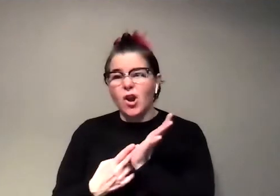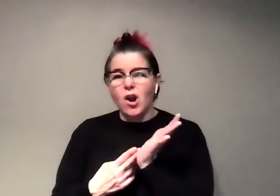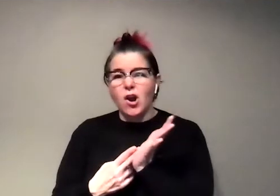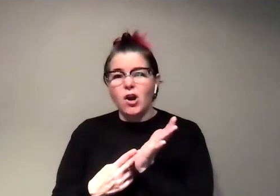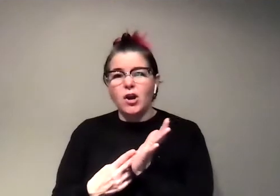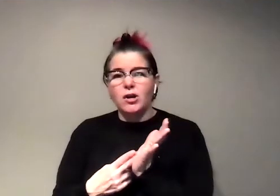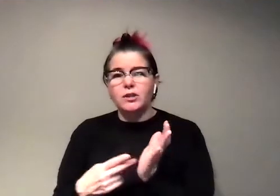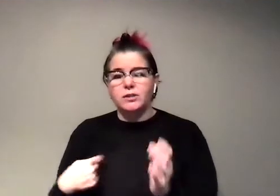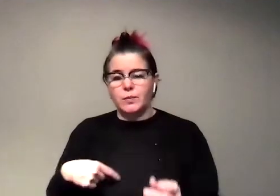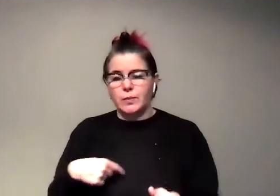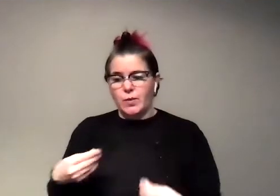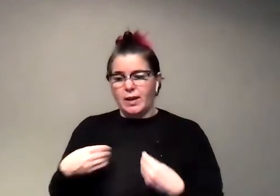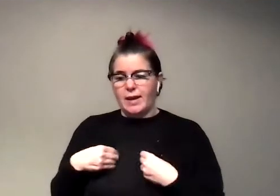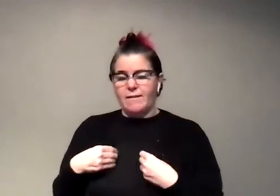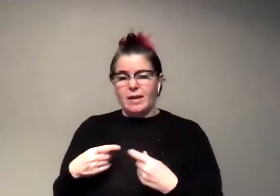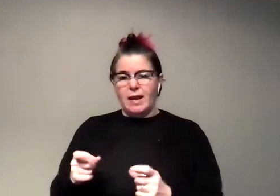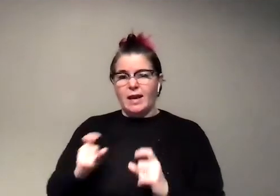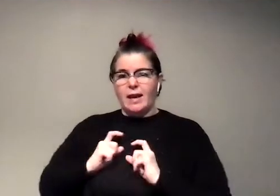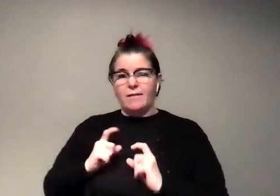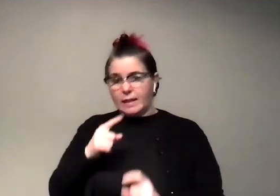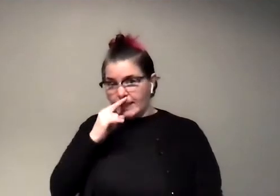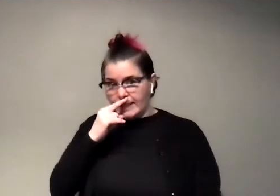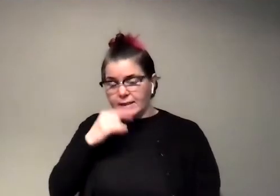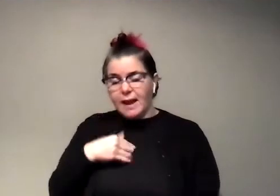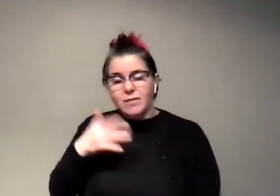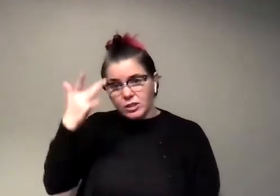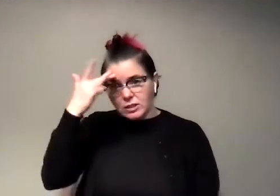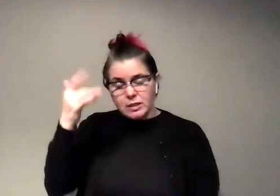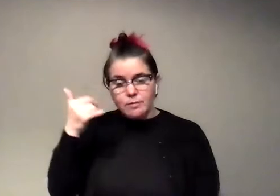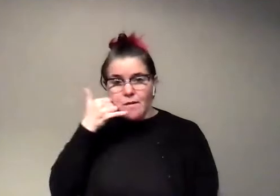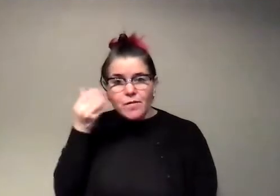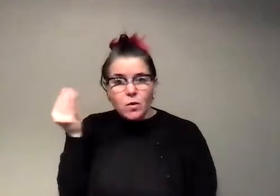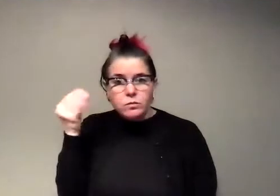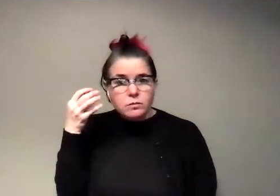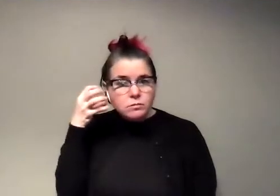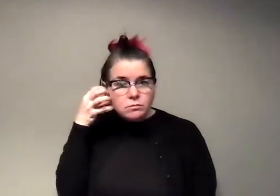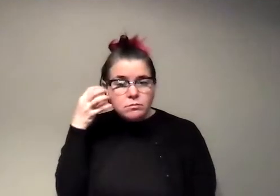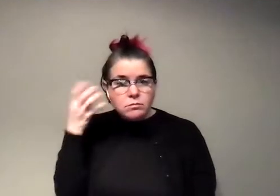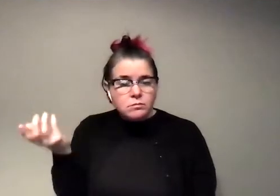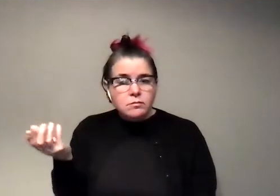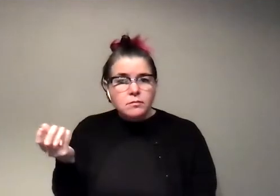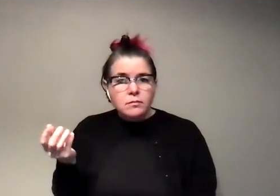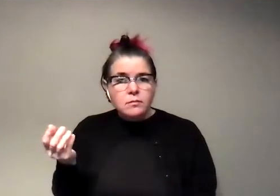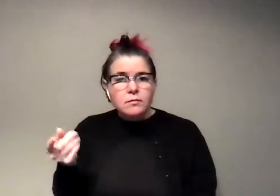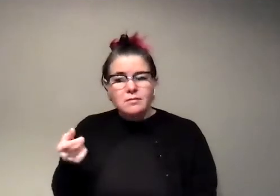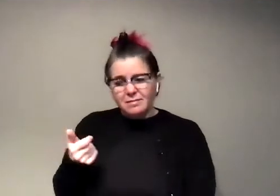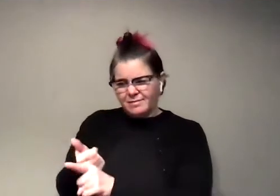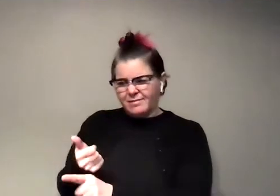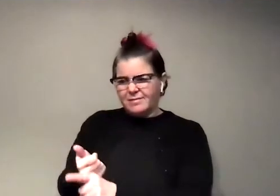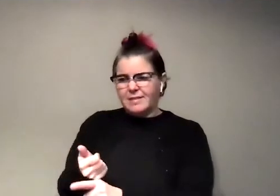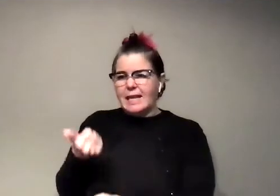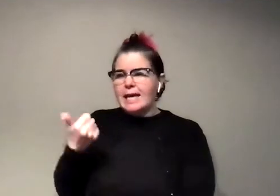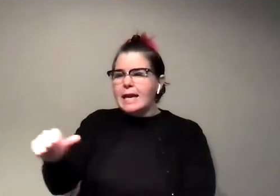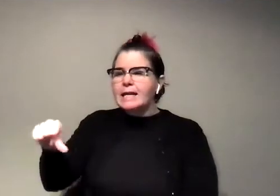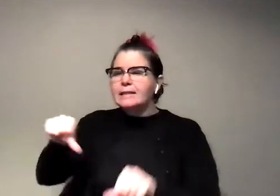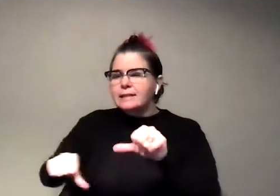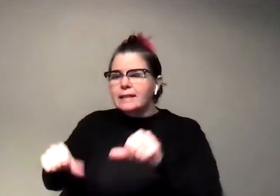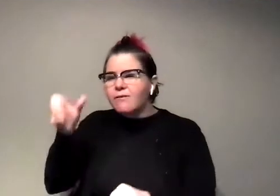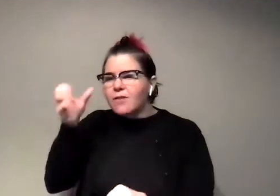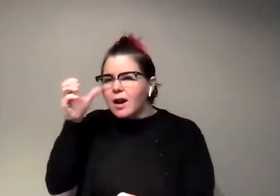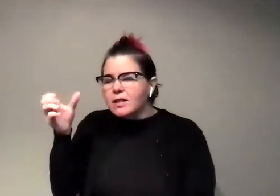gift because all these kids have smartphones. And these smartphones are like any scientific concept that you can think